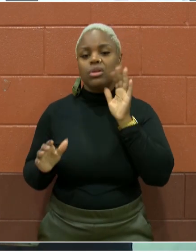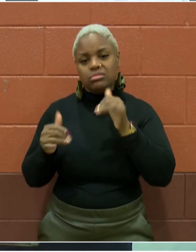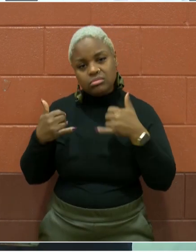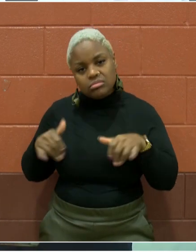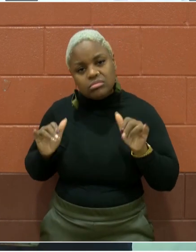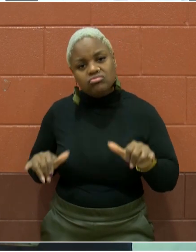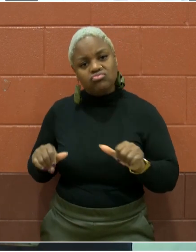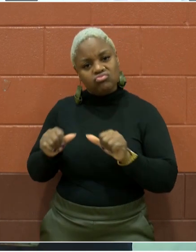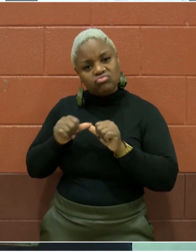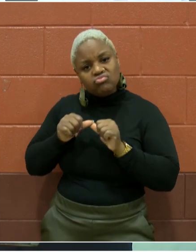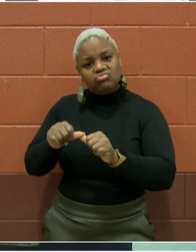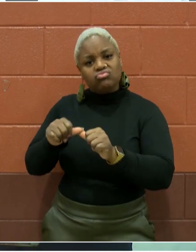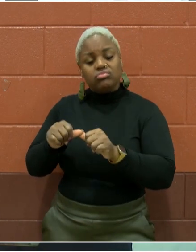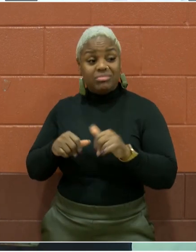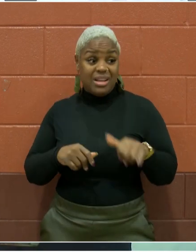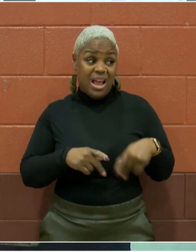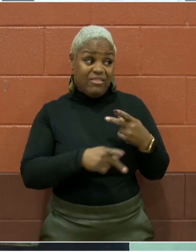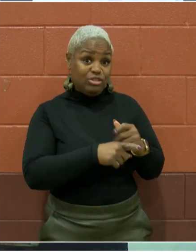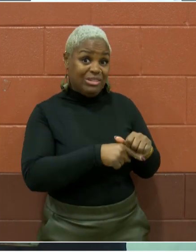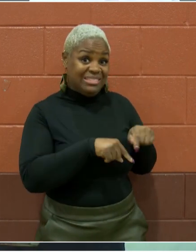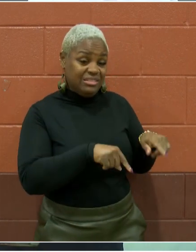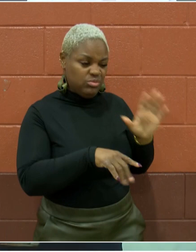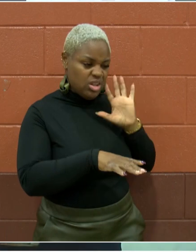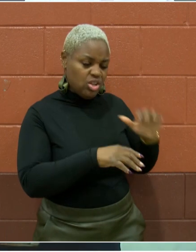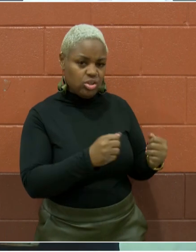is only going to enhance us in that space.